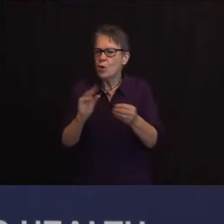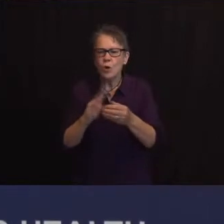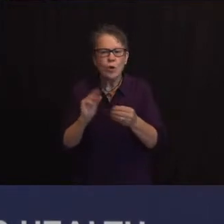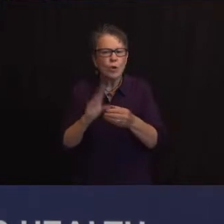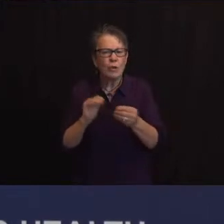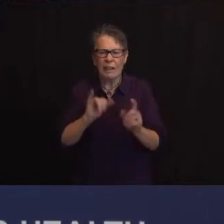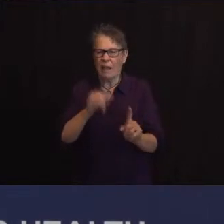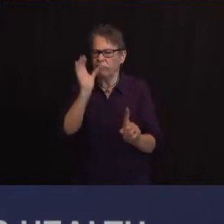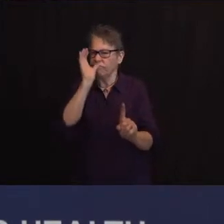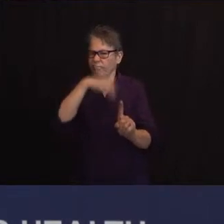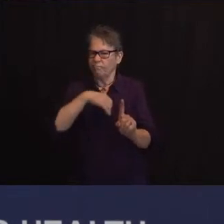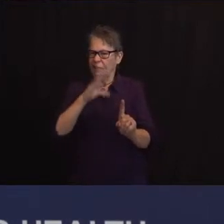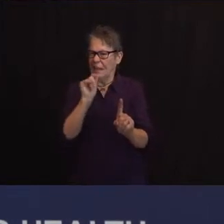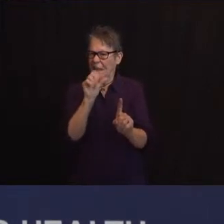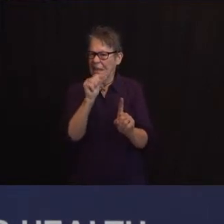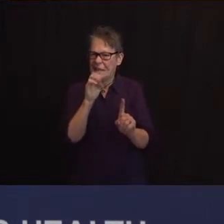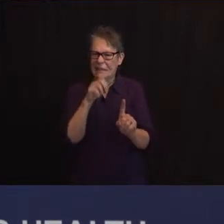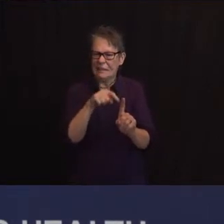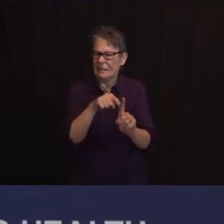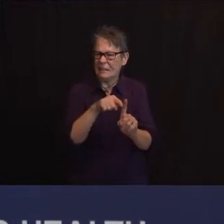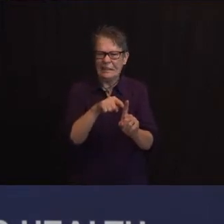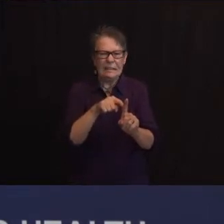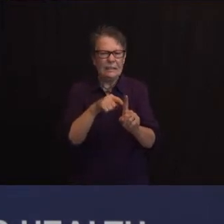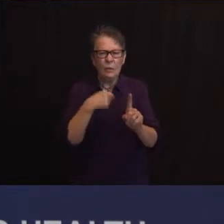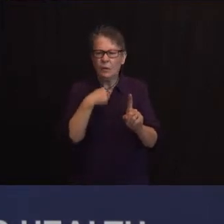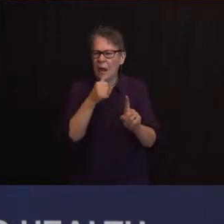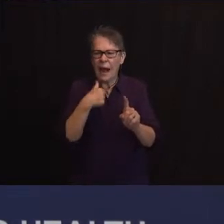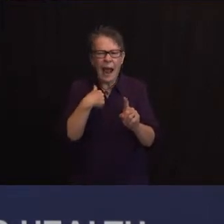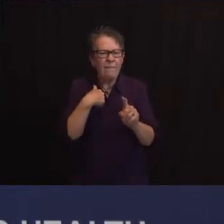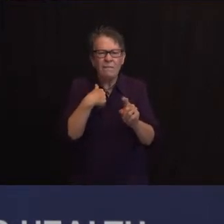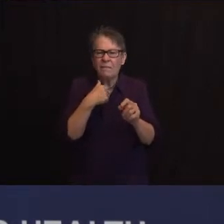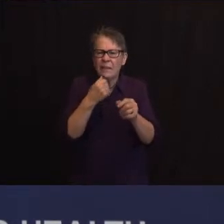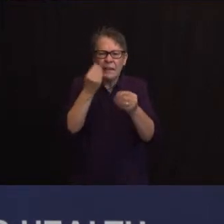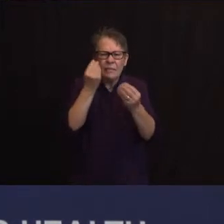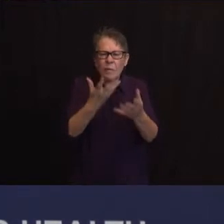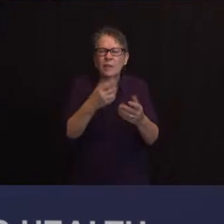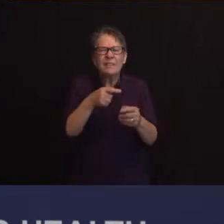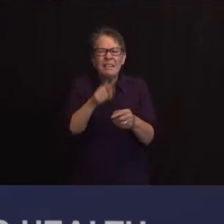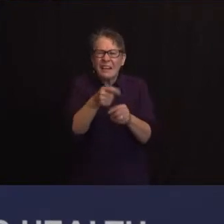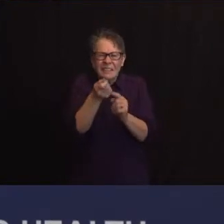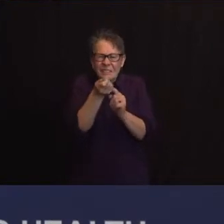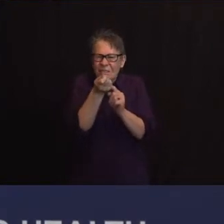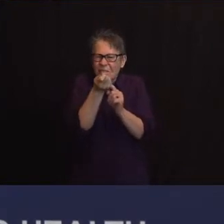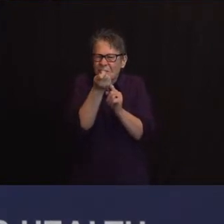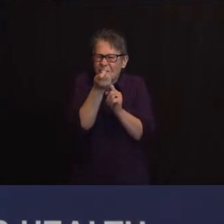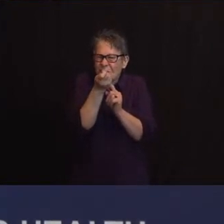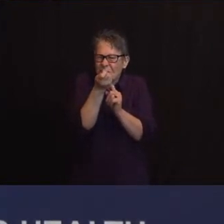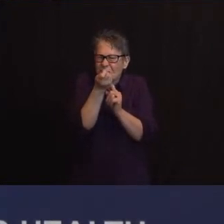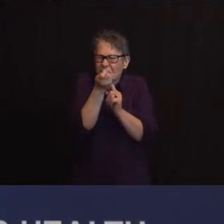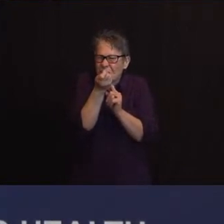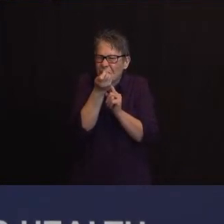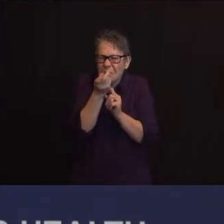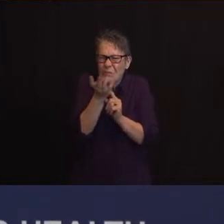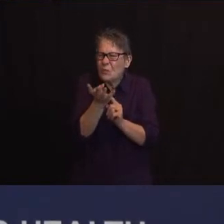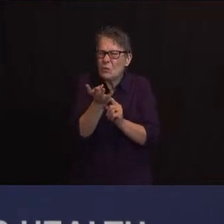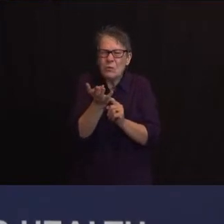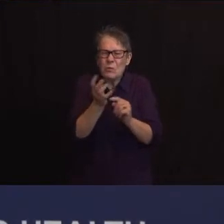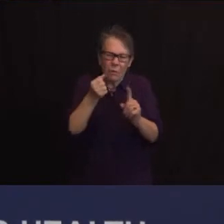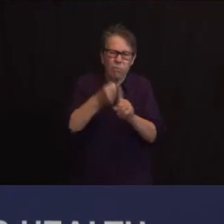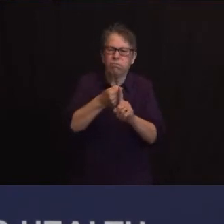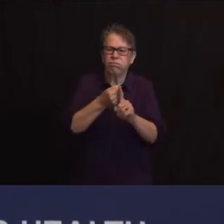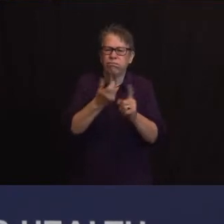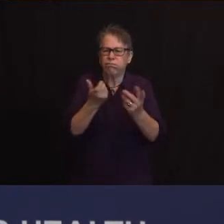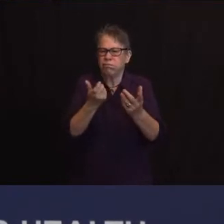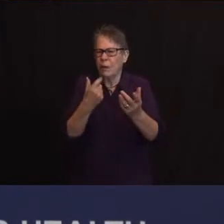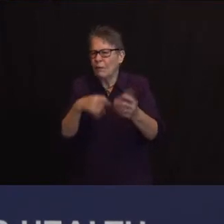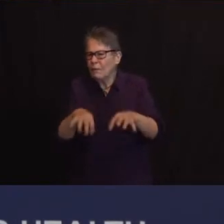where someone's been infected after a vaccine. I just would not want anyone out there to assume that that's the norm, because